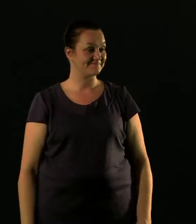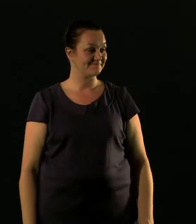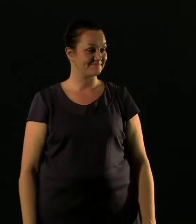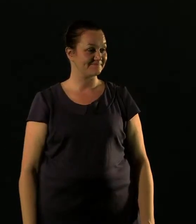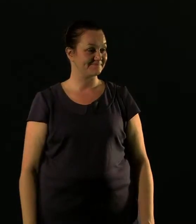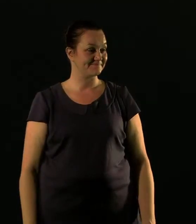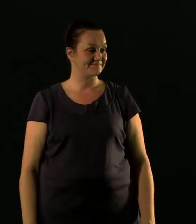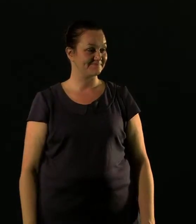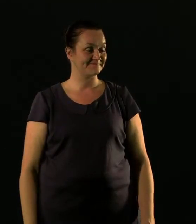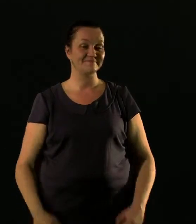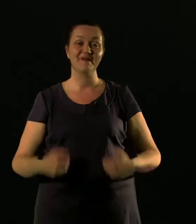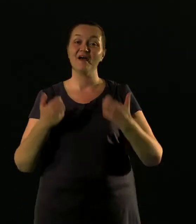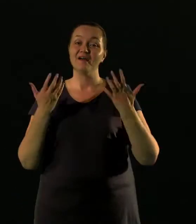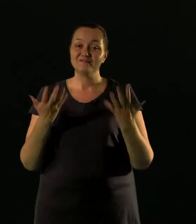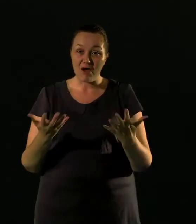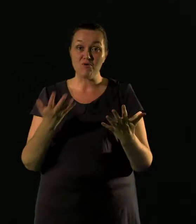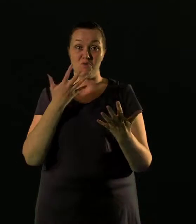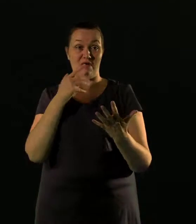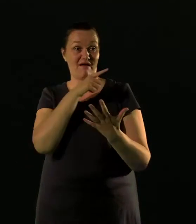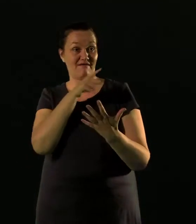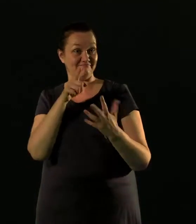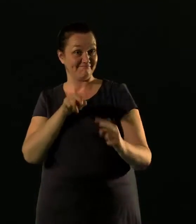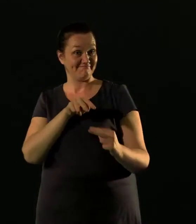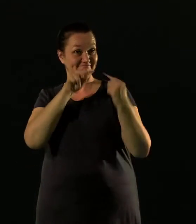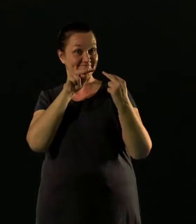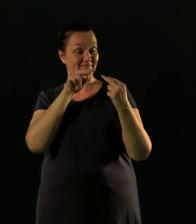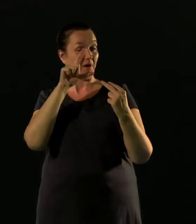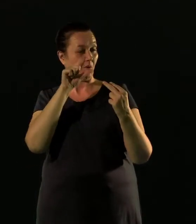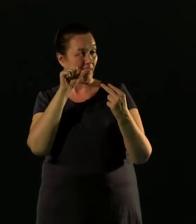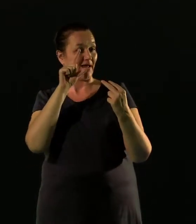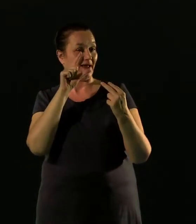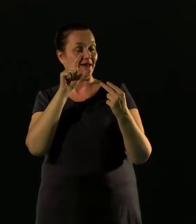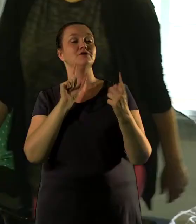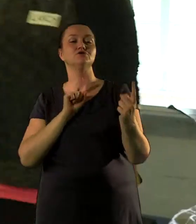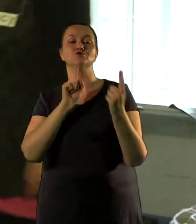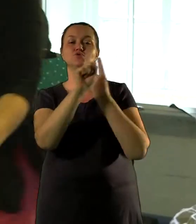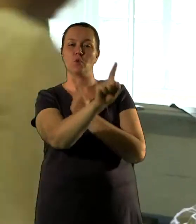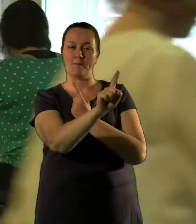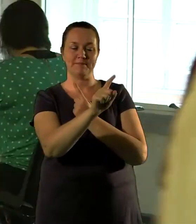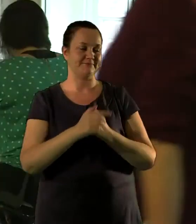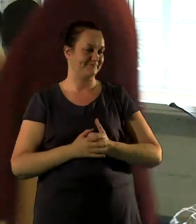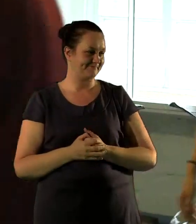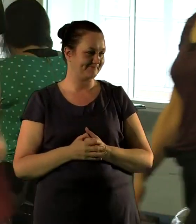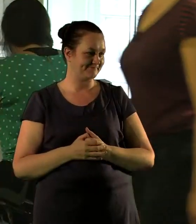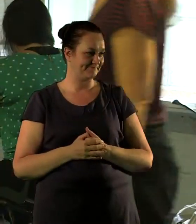And this time, when you catch somebody's eye and you wink, you swap places.